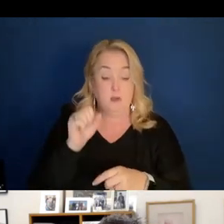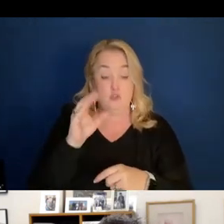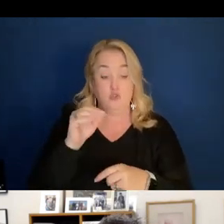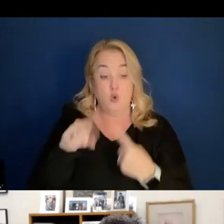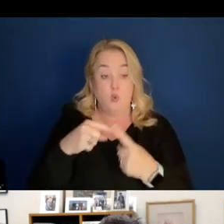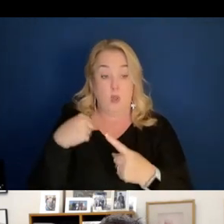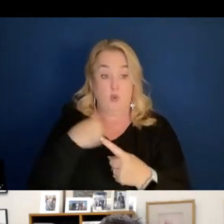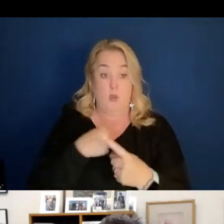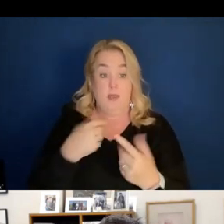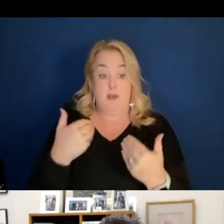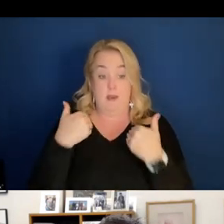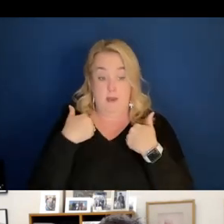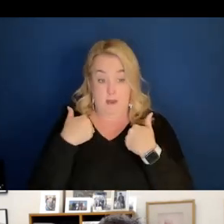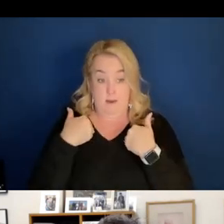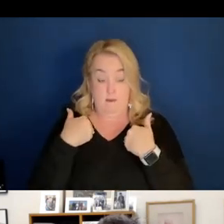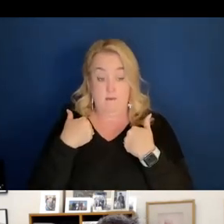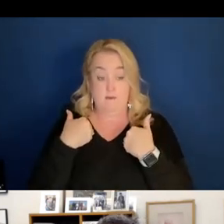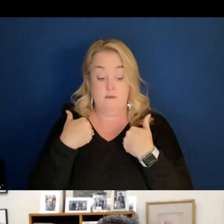have